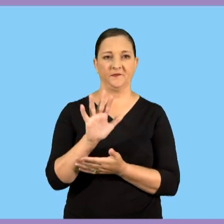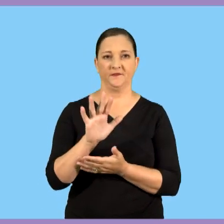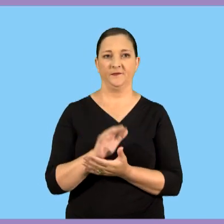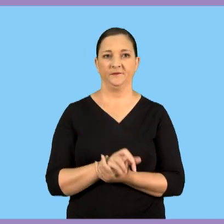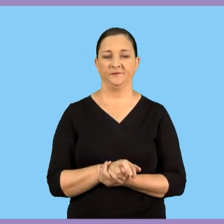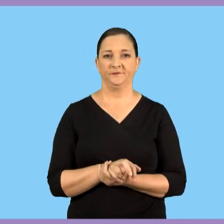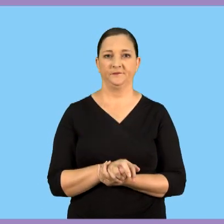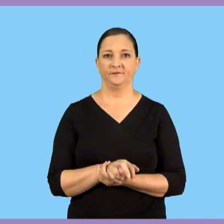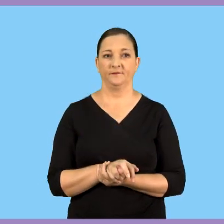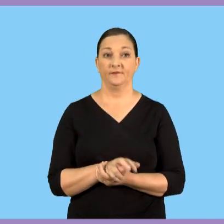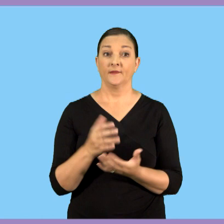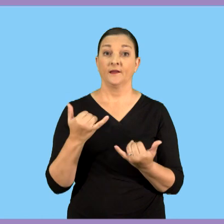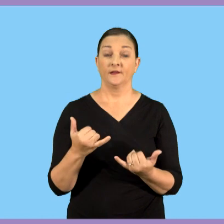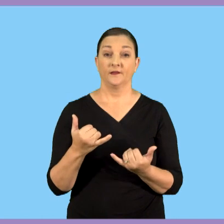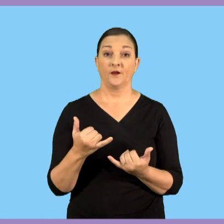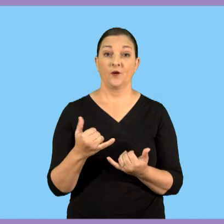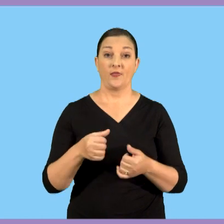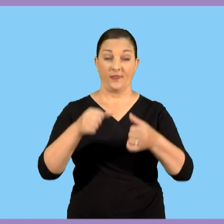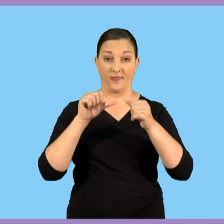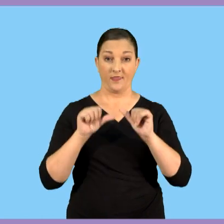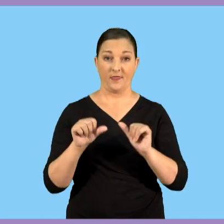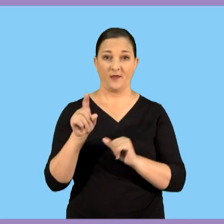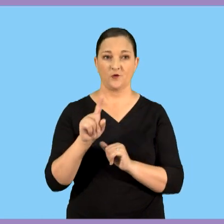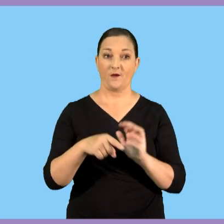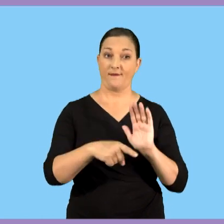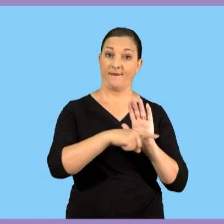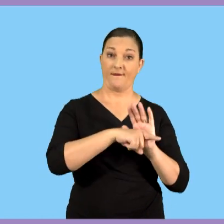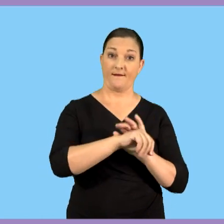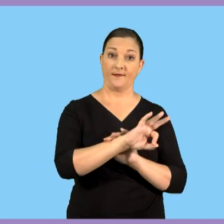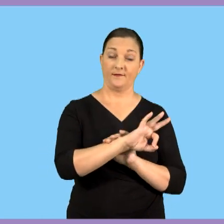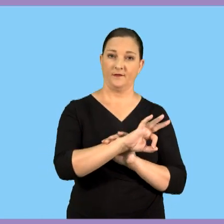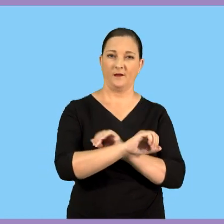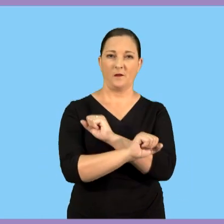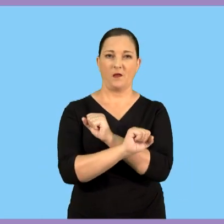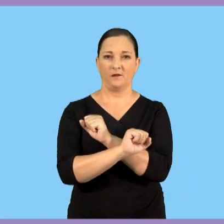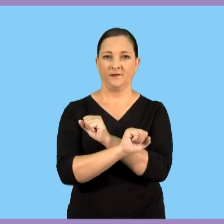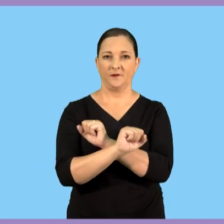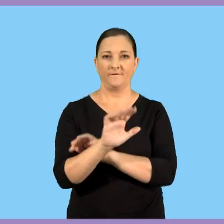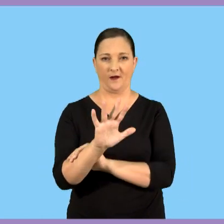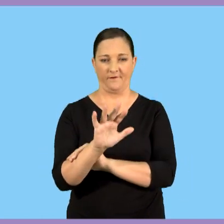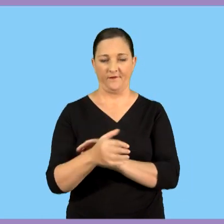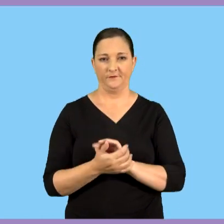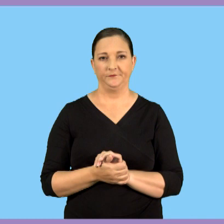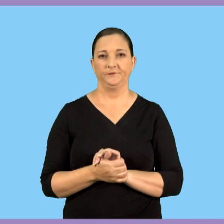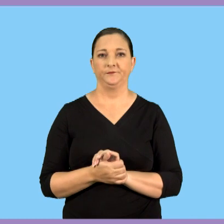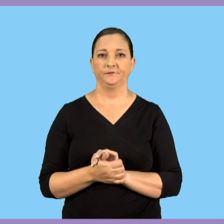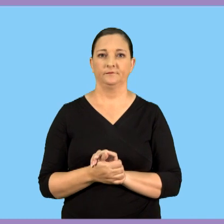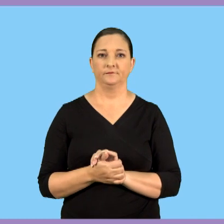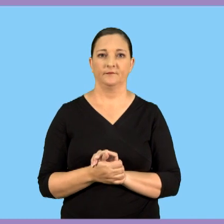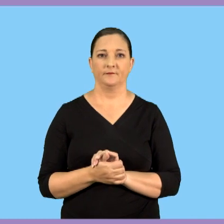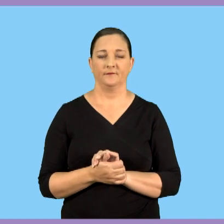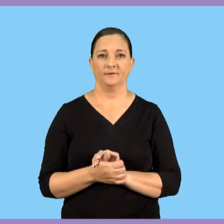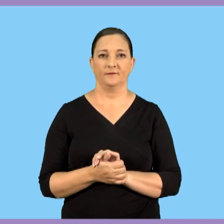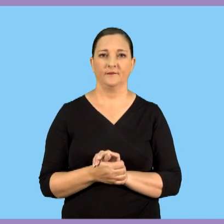15. Then we have the next one there, a negative 3 multiplied by 5.